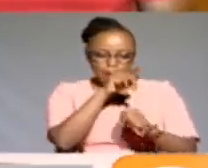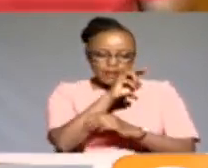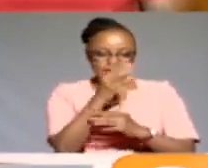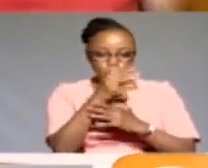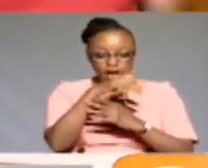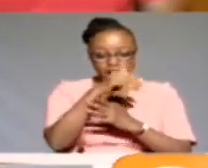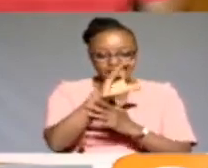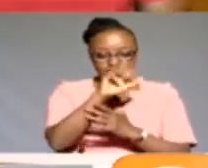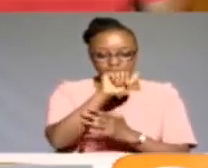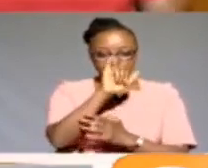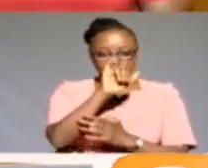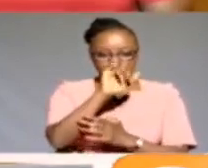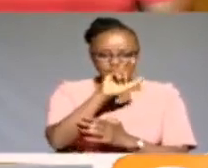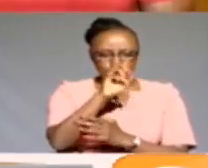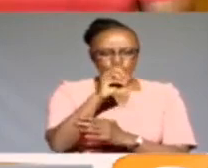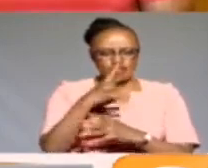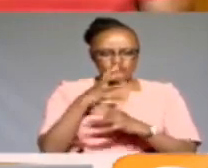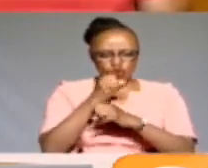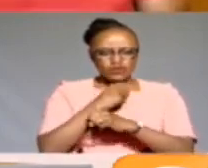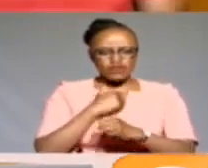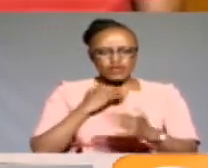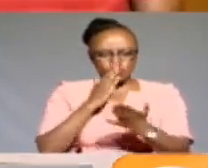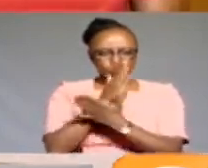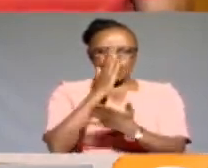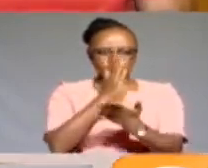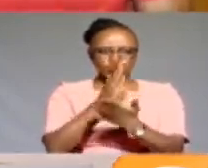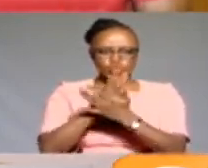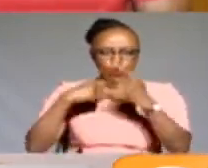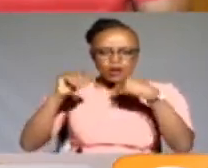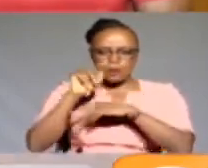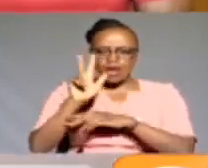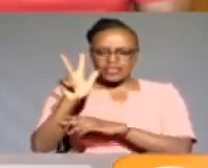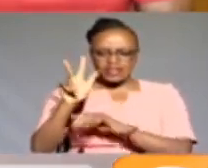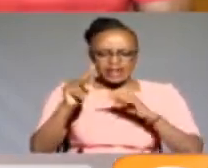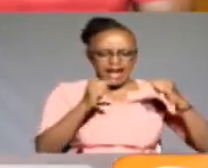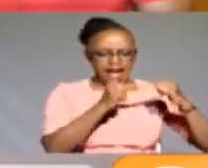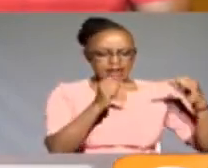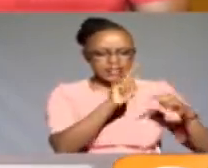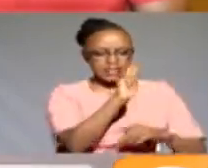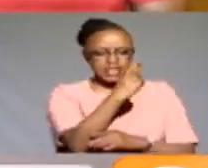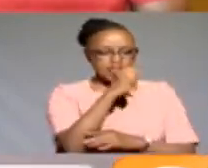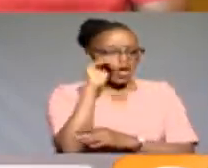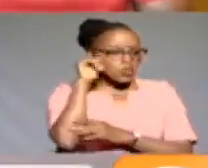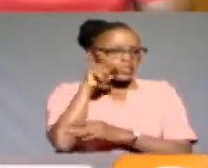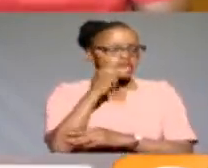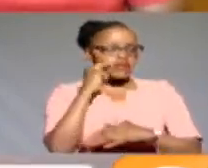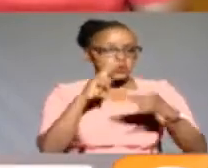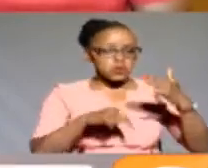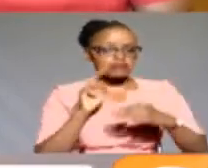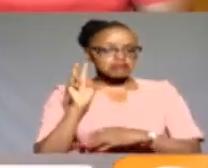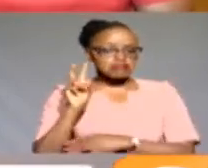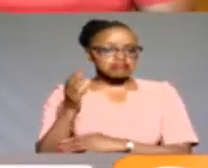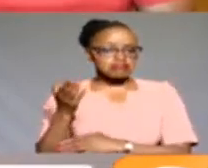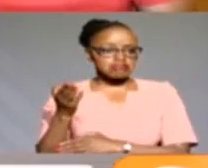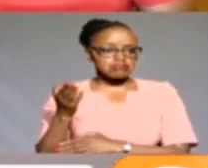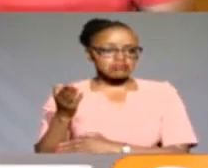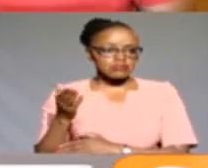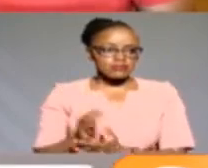in Cairo. They're very confident, very certain that they'll bag all 3 points against Harambee Stars. Let's listen to what they had to say.